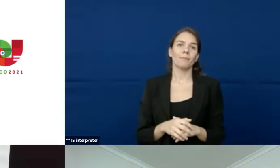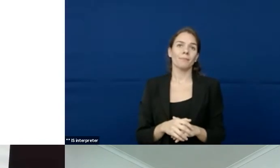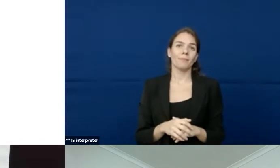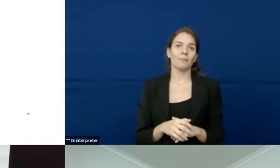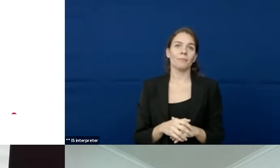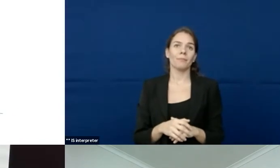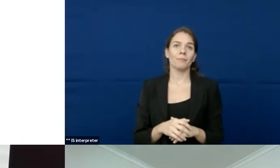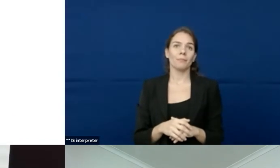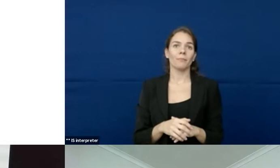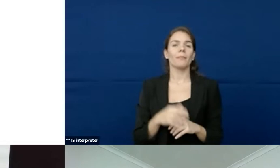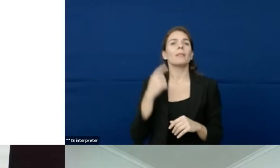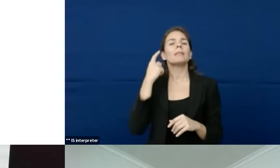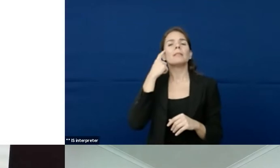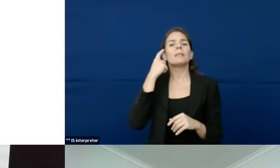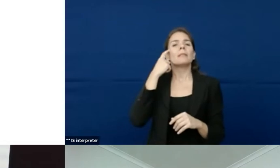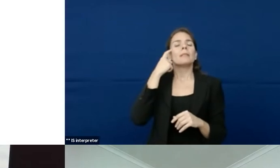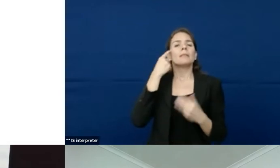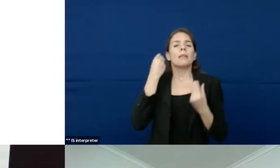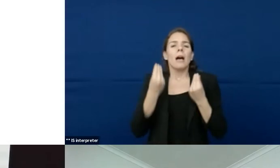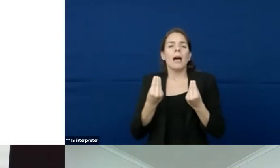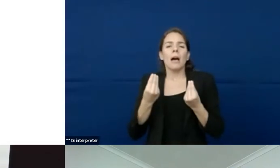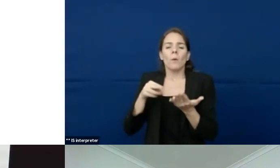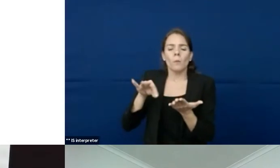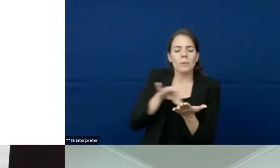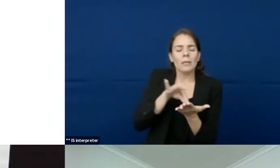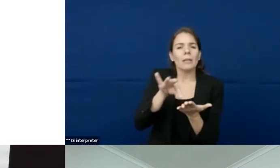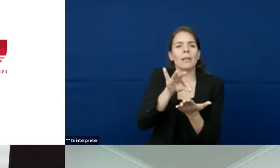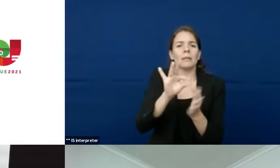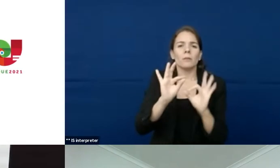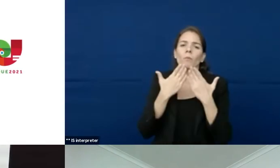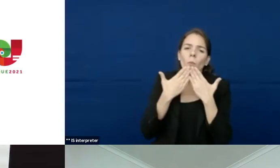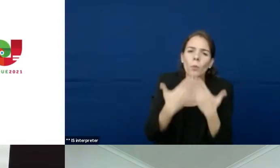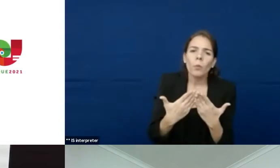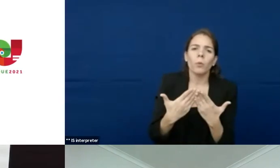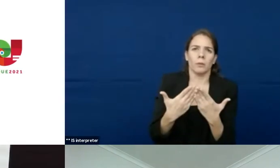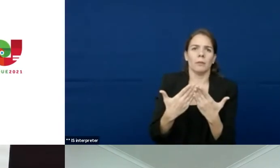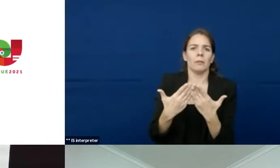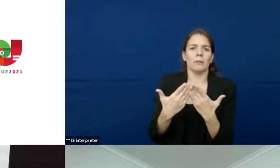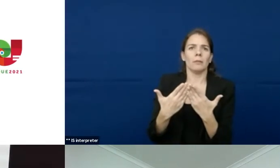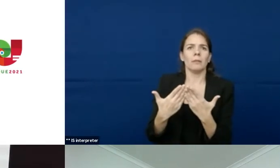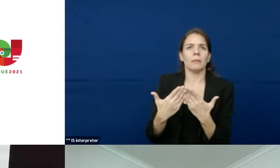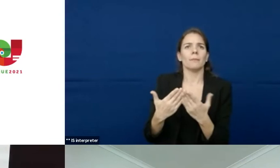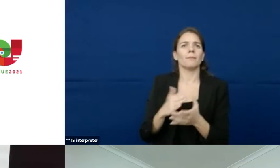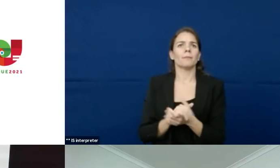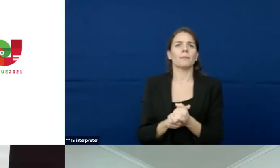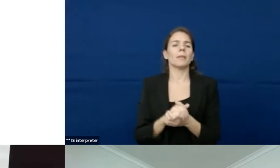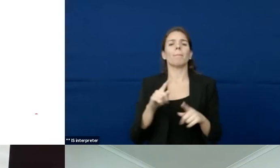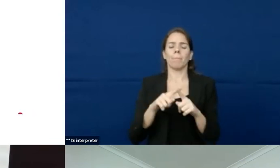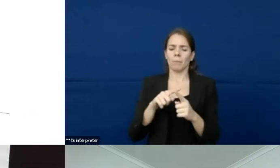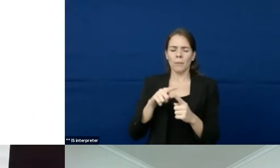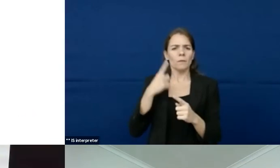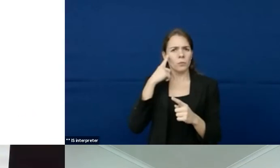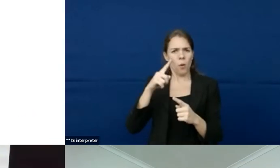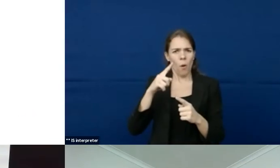interventions that actually stigmatize women when they go to seek care. WHO is committed to addressing